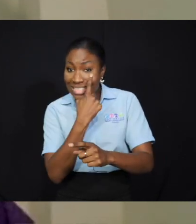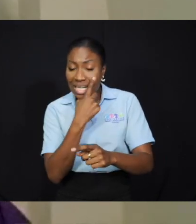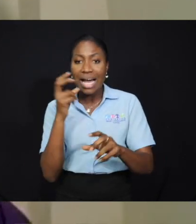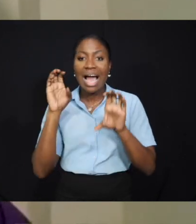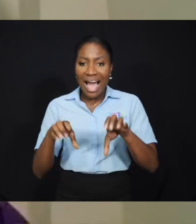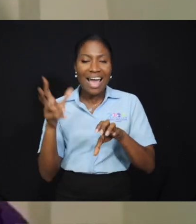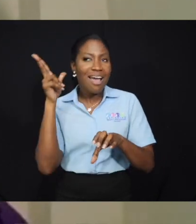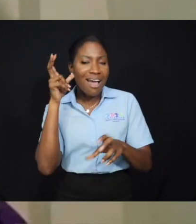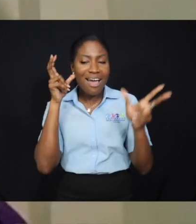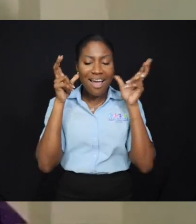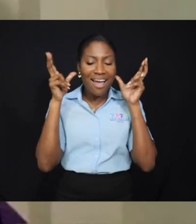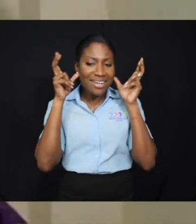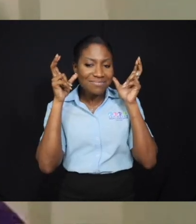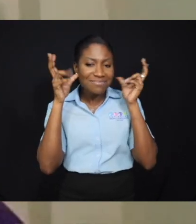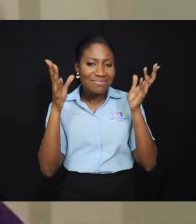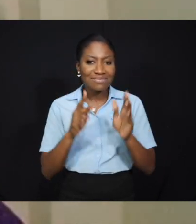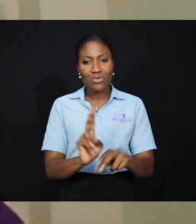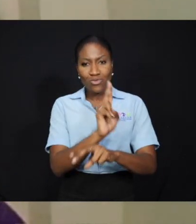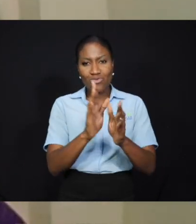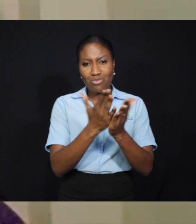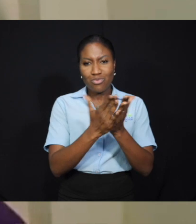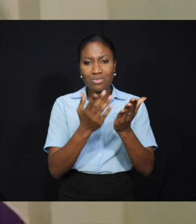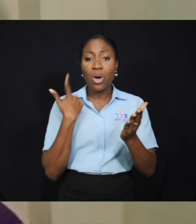plethora of resources to the differently able.